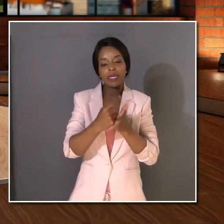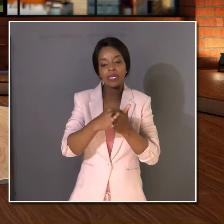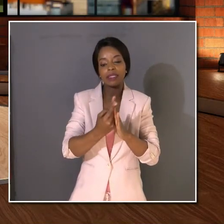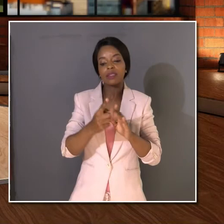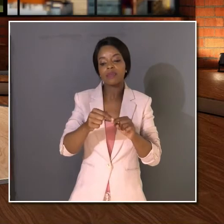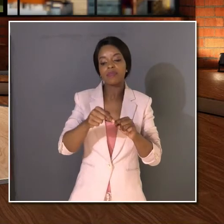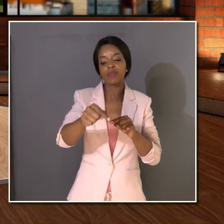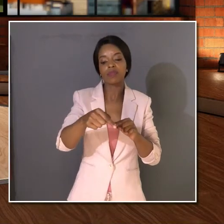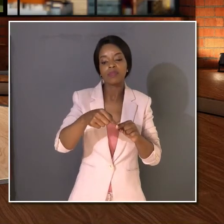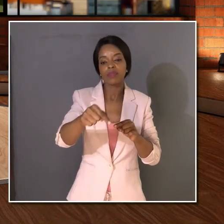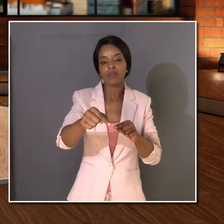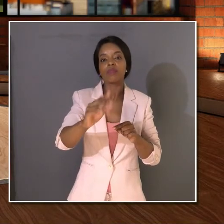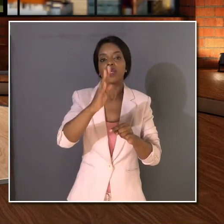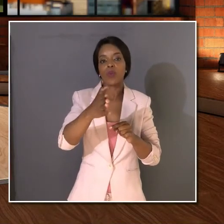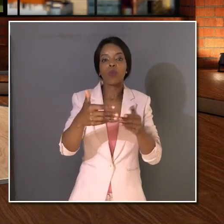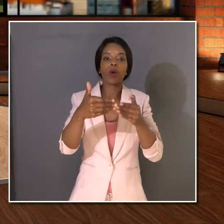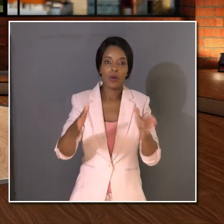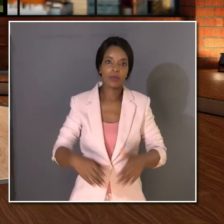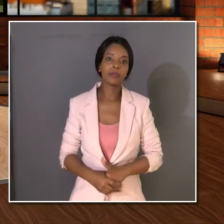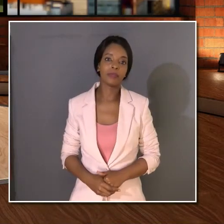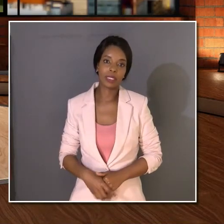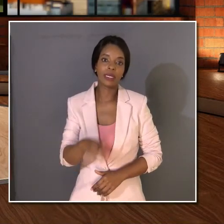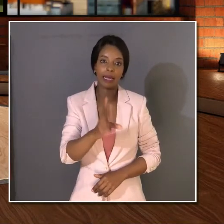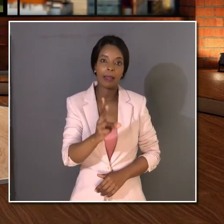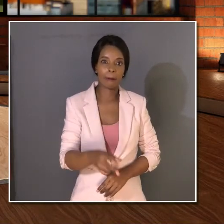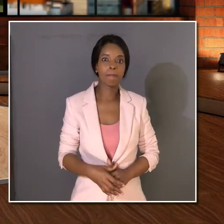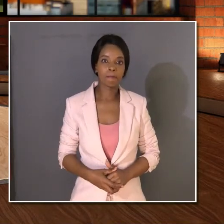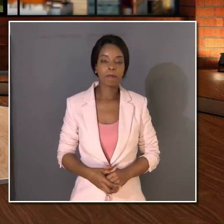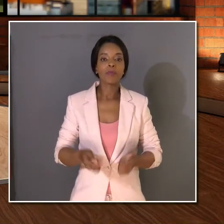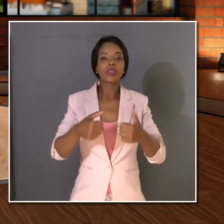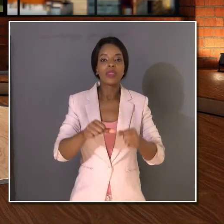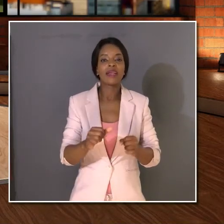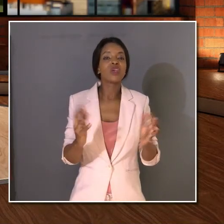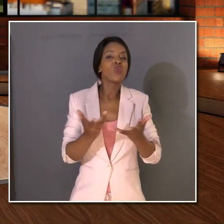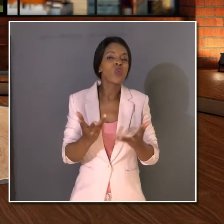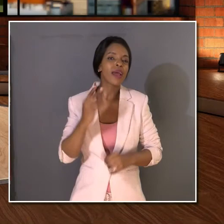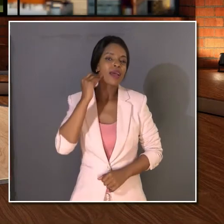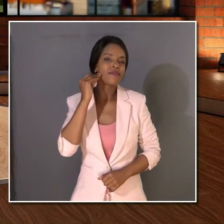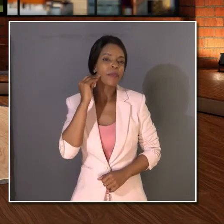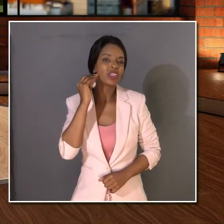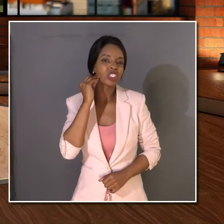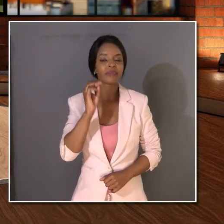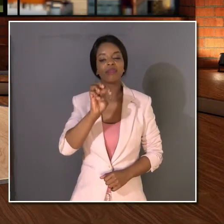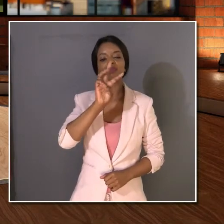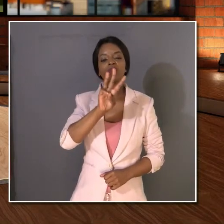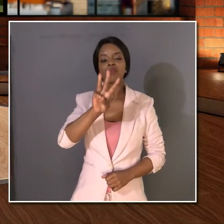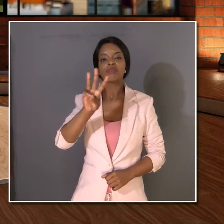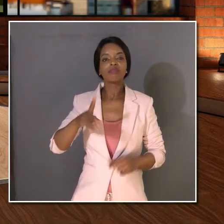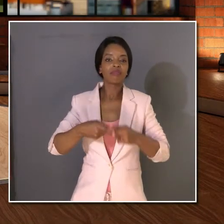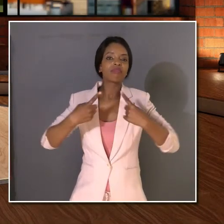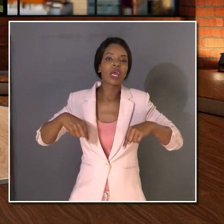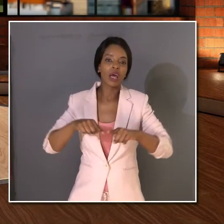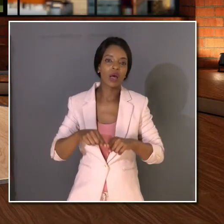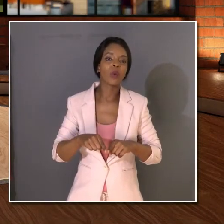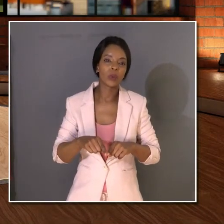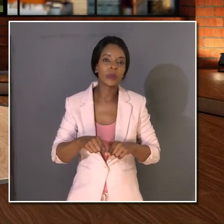we'll probably be going live on the 1st of March. So you can go to our website for information. And also, if you go to